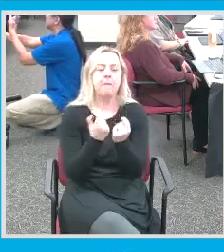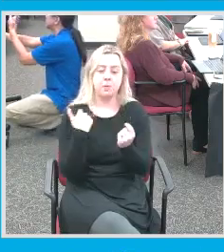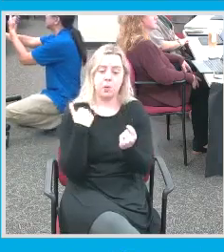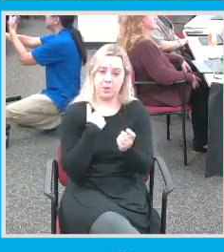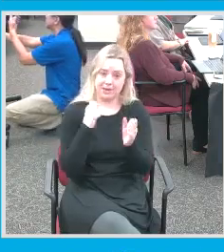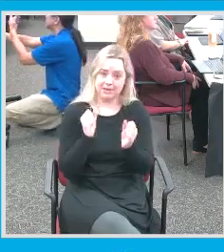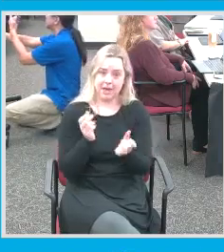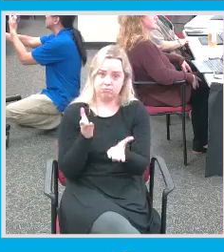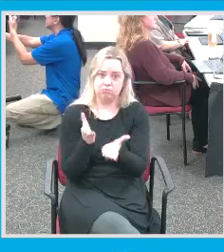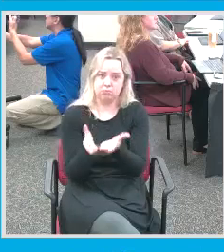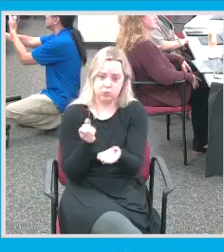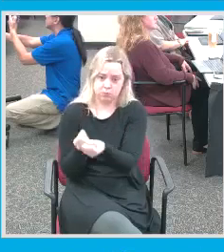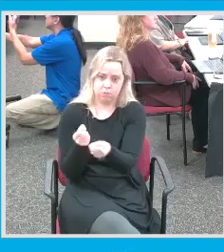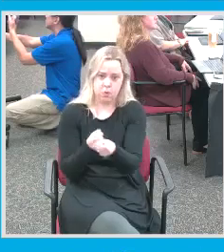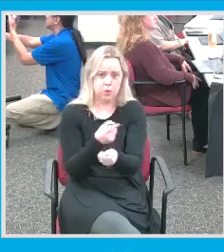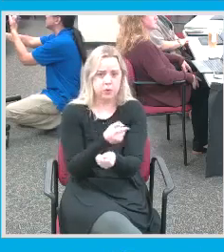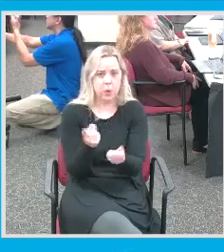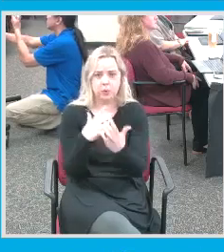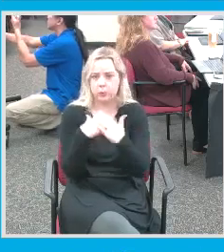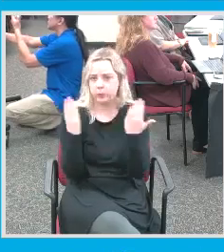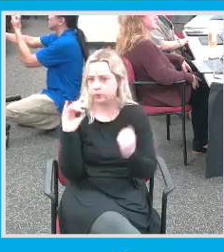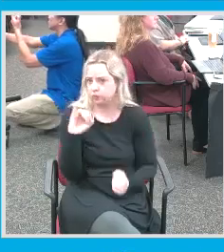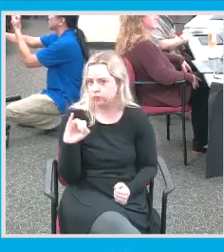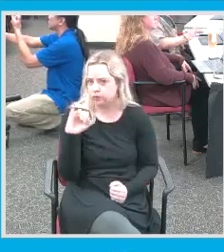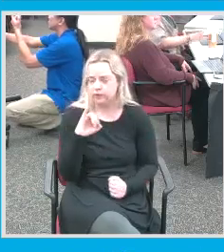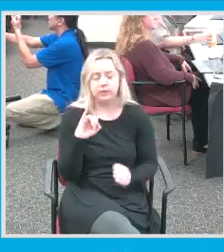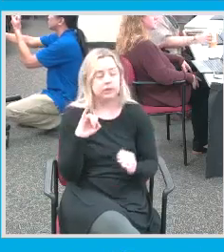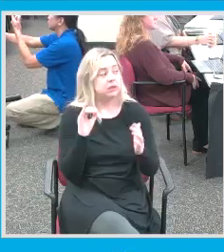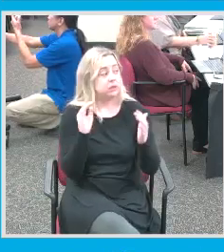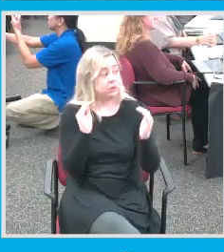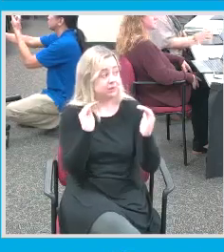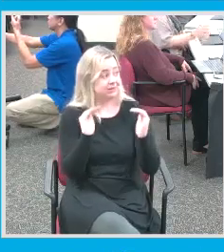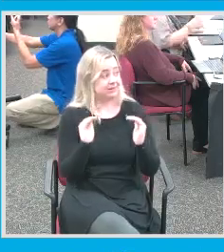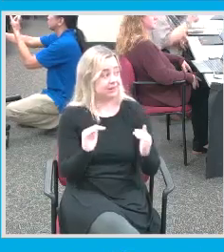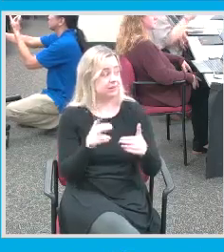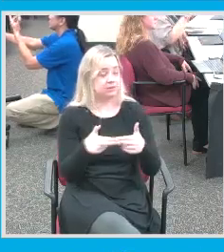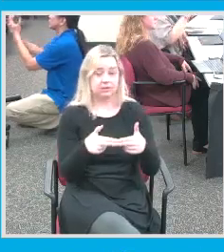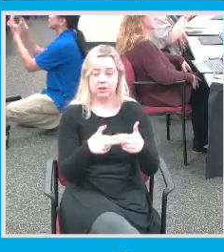insurance. And then next slide, or I guess 2 slides from here.